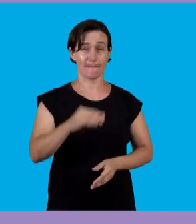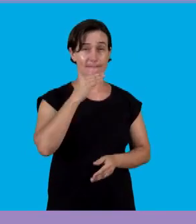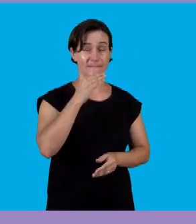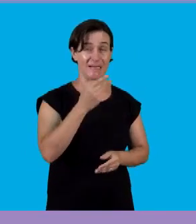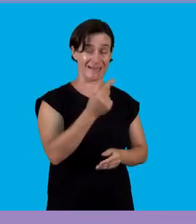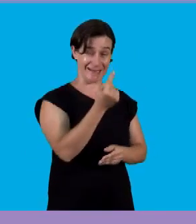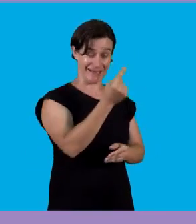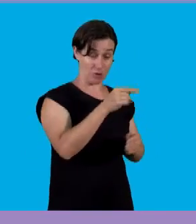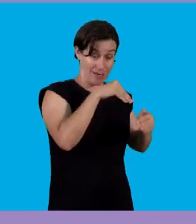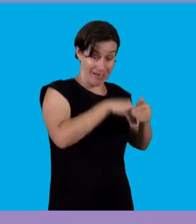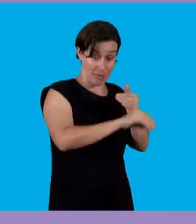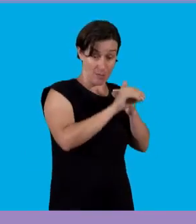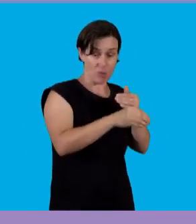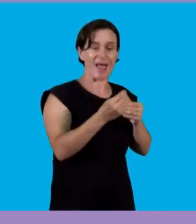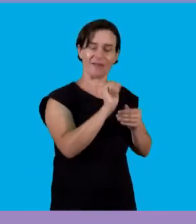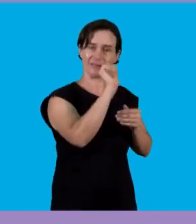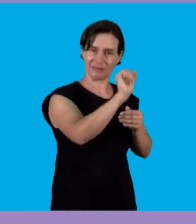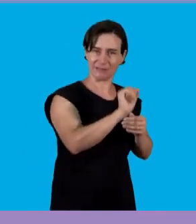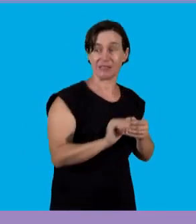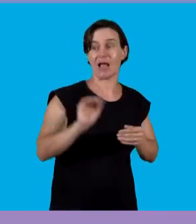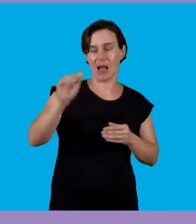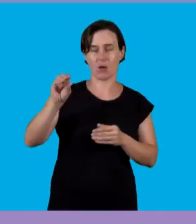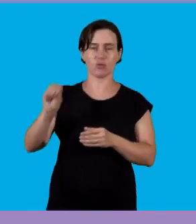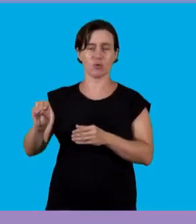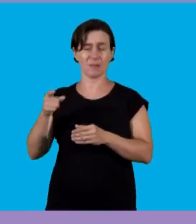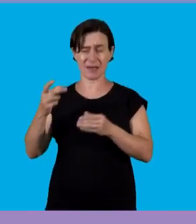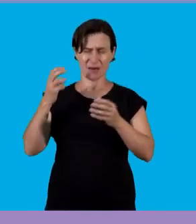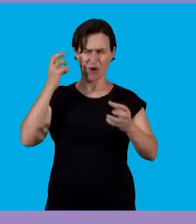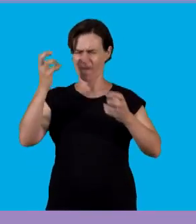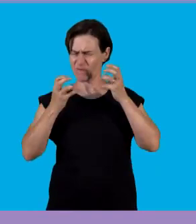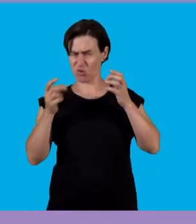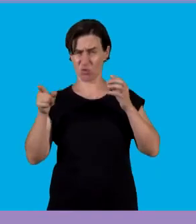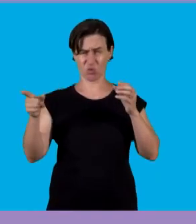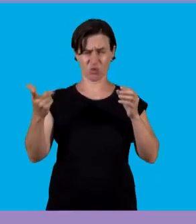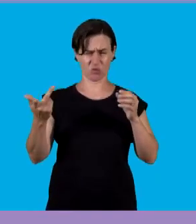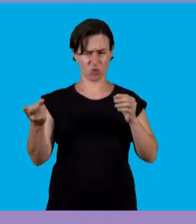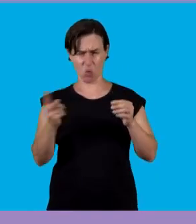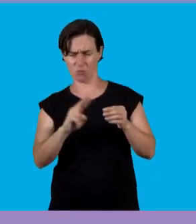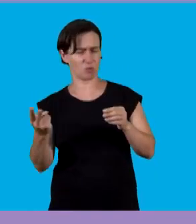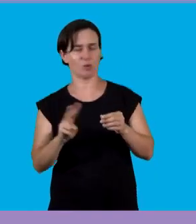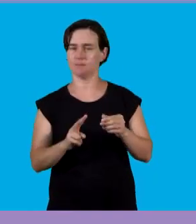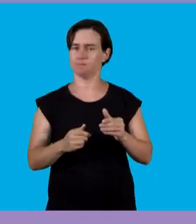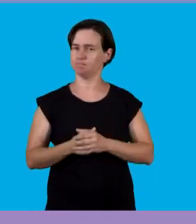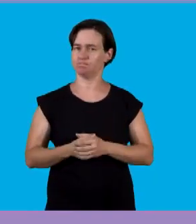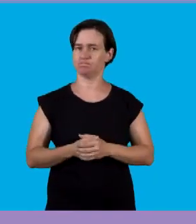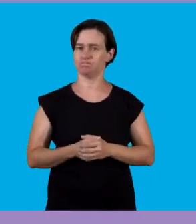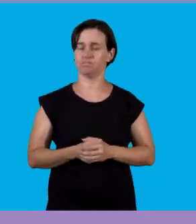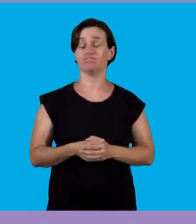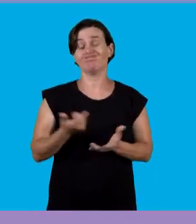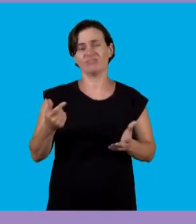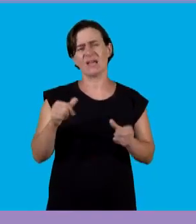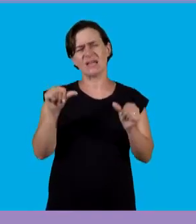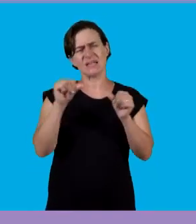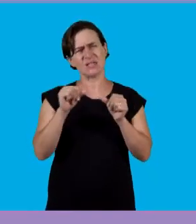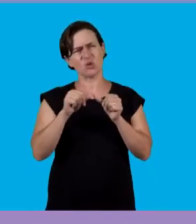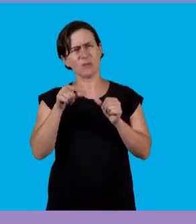Do not mix the input and the output values up. Then, when determining a formula